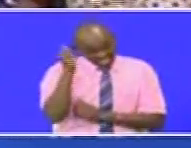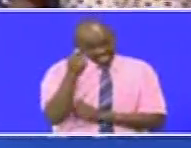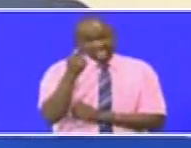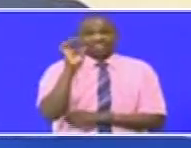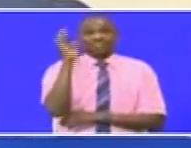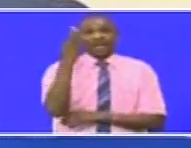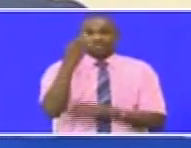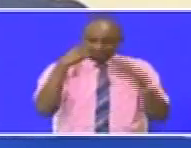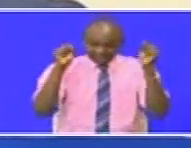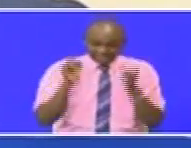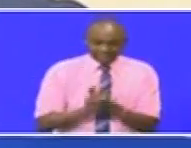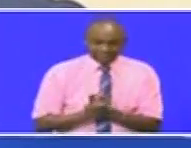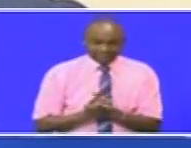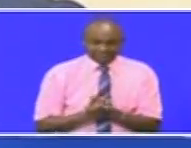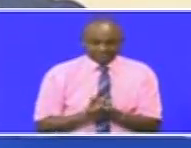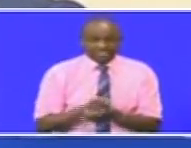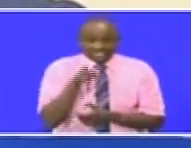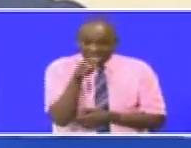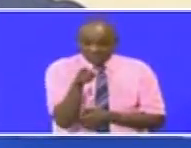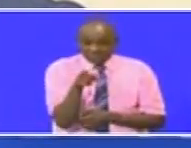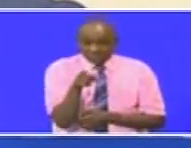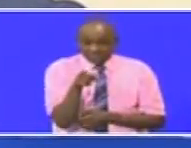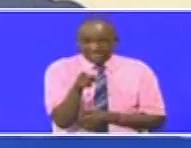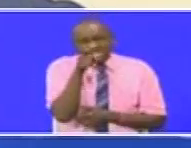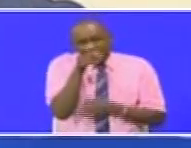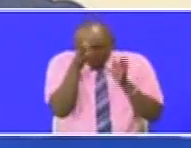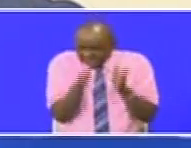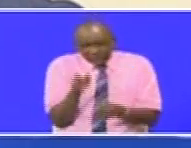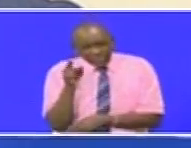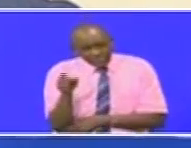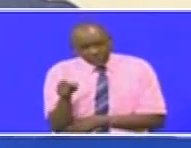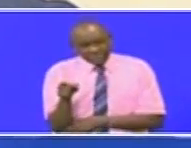president. She has a very warm personality.